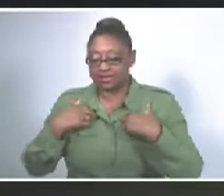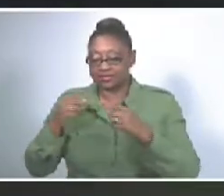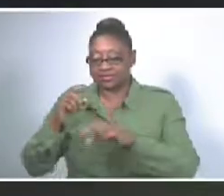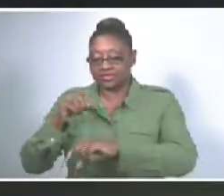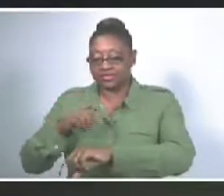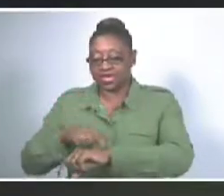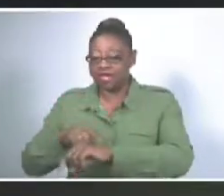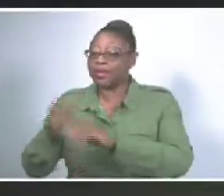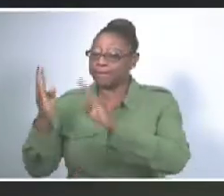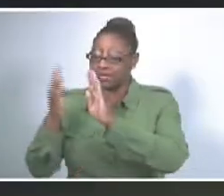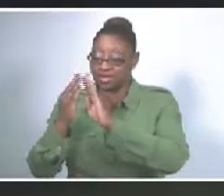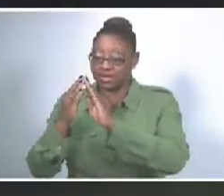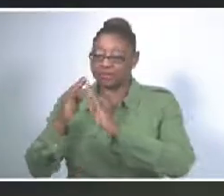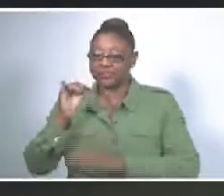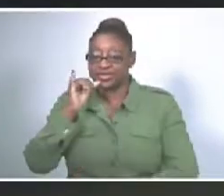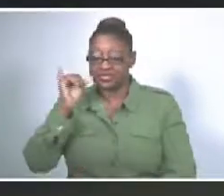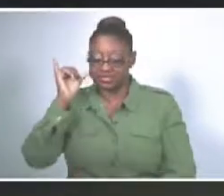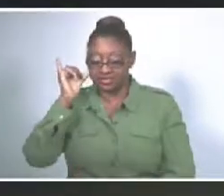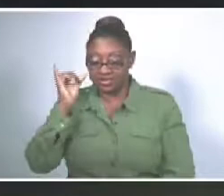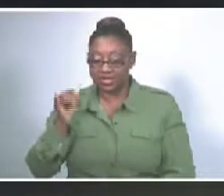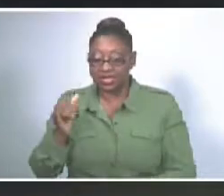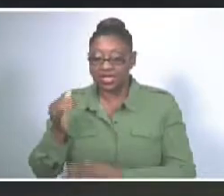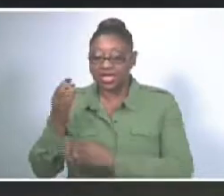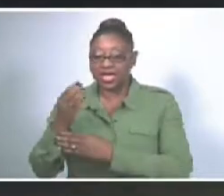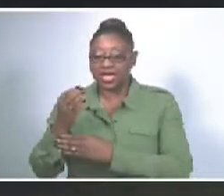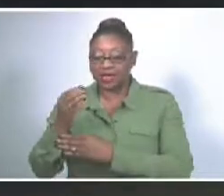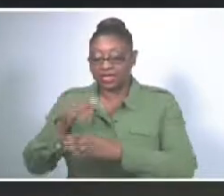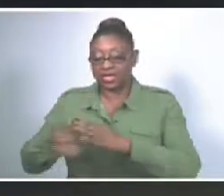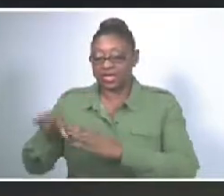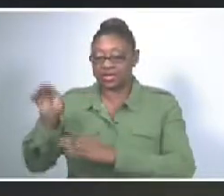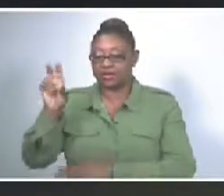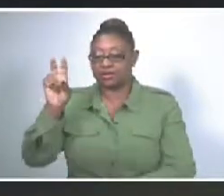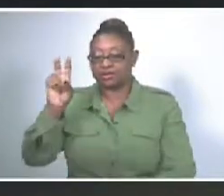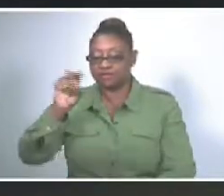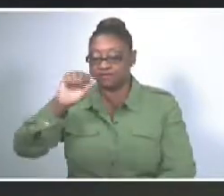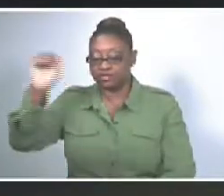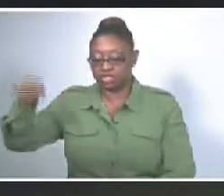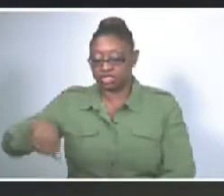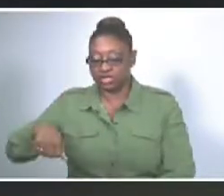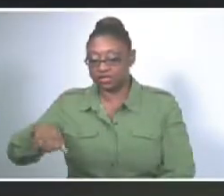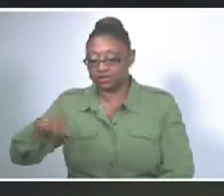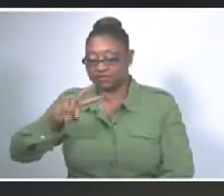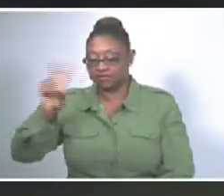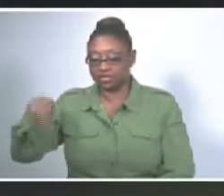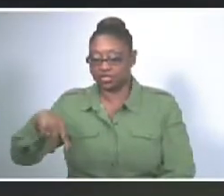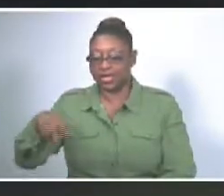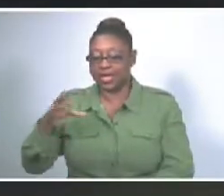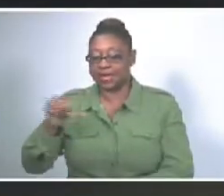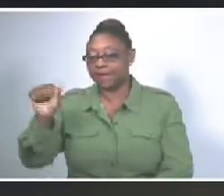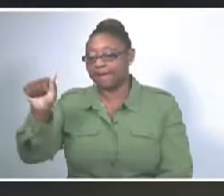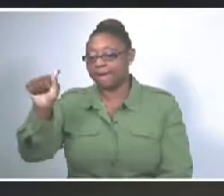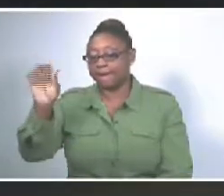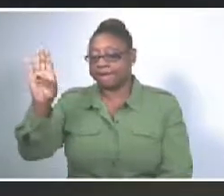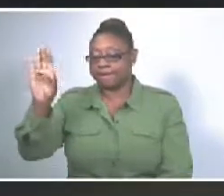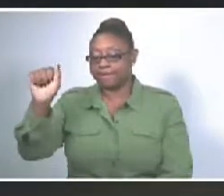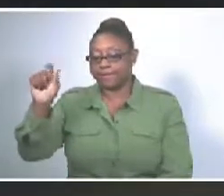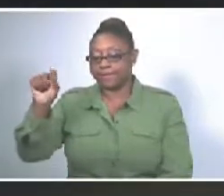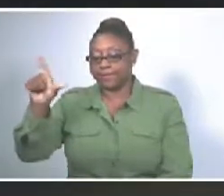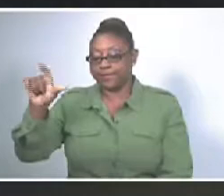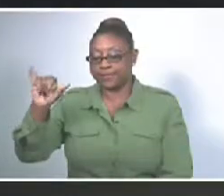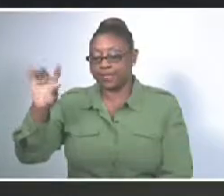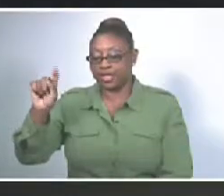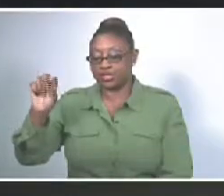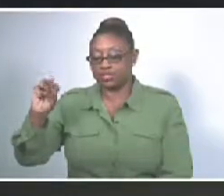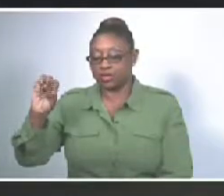Bahamians and friends of the Bahamas residing in D.C., North Virginia, Maryland, and Baltimore. He urged them to utilize